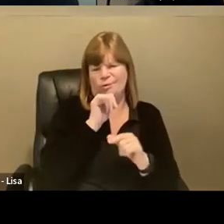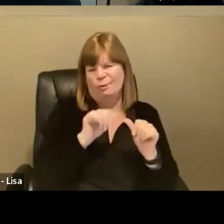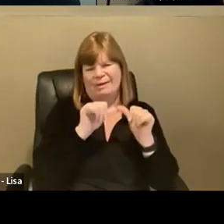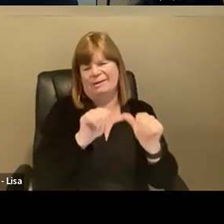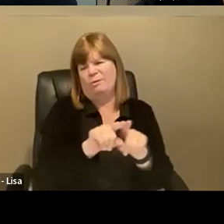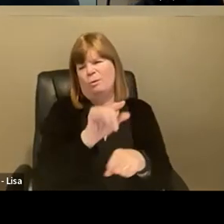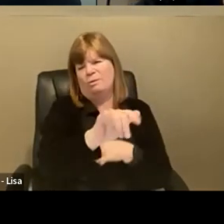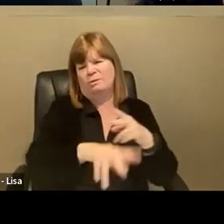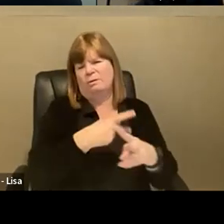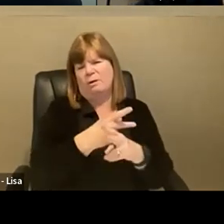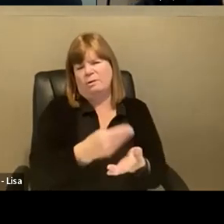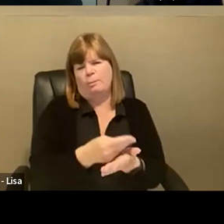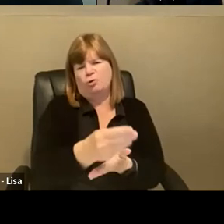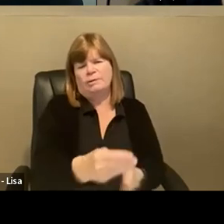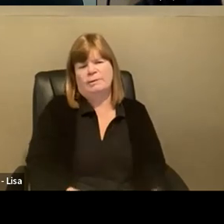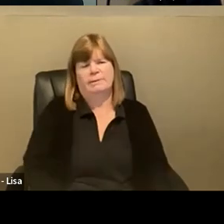those purchases.